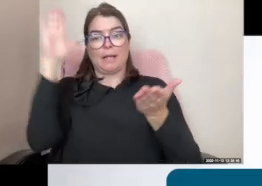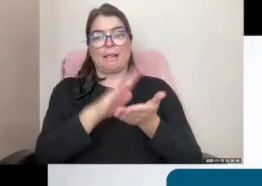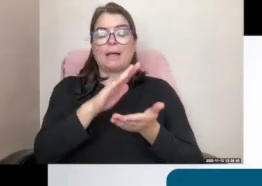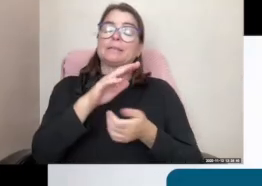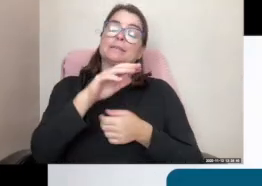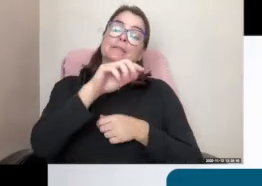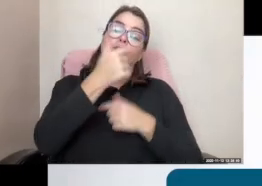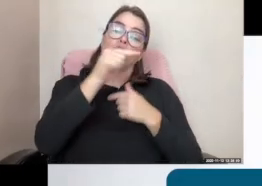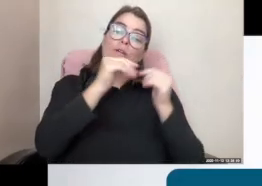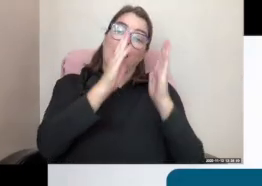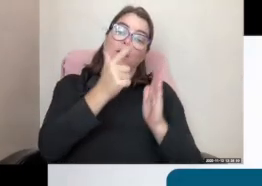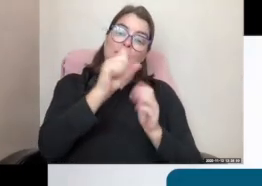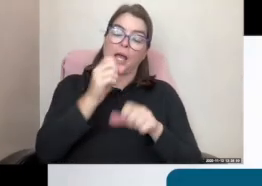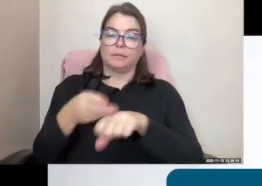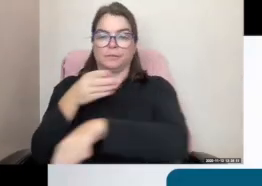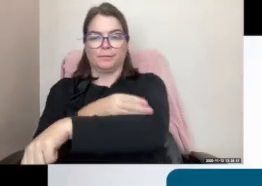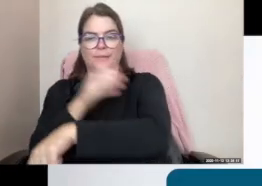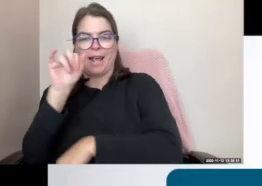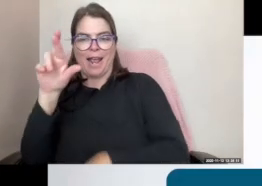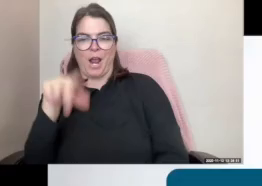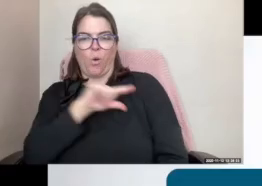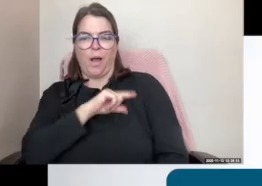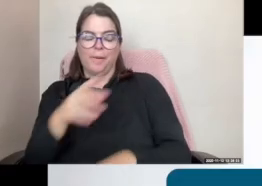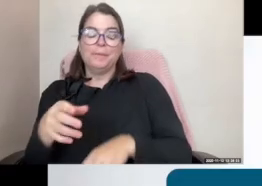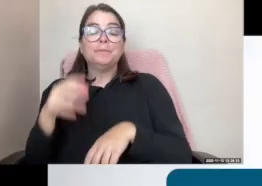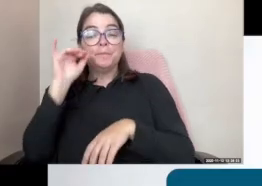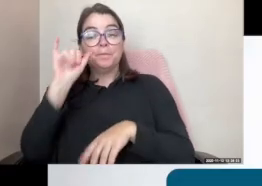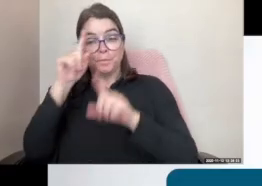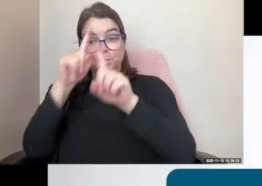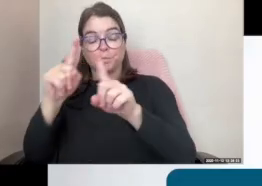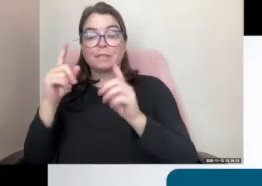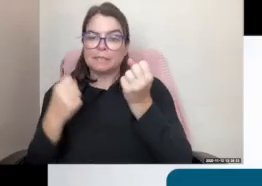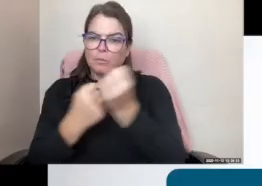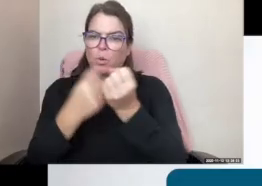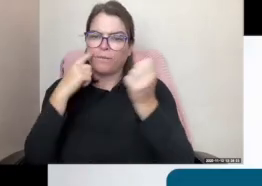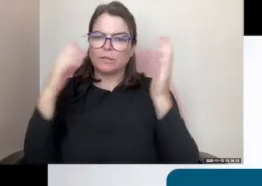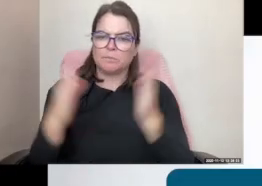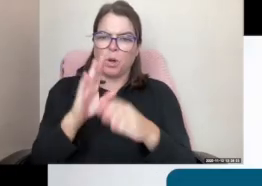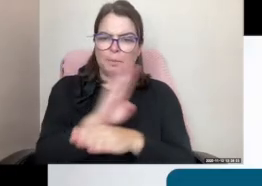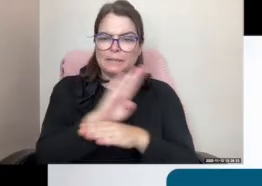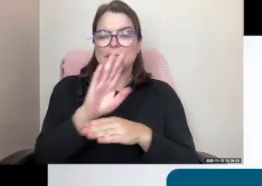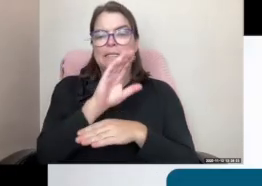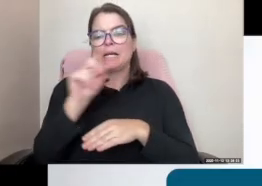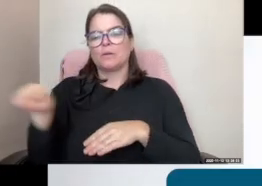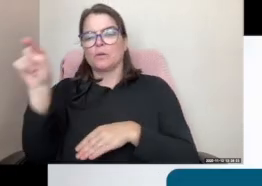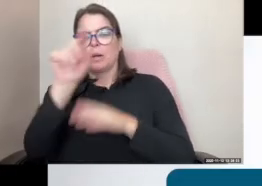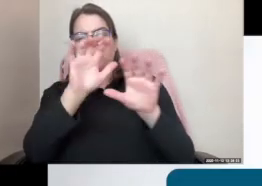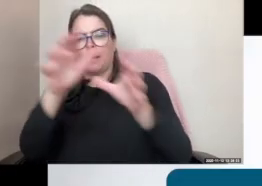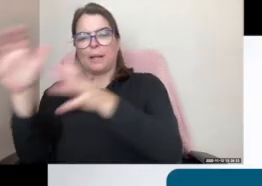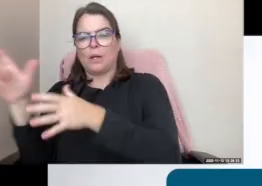strive to maintain market momentum towards cleaner technologies, improve air quality, and reduce greenhouse gas